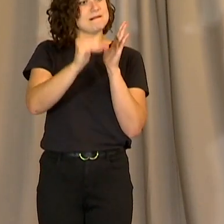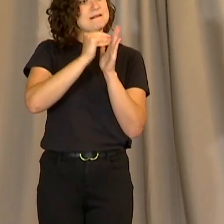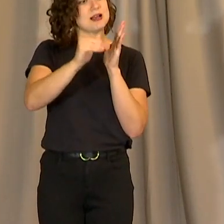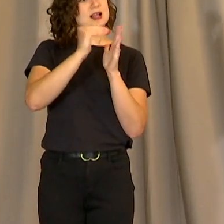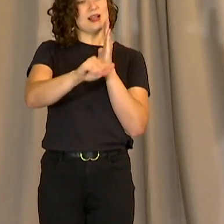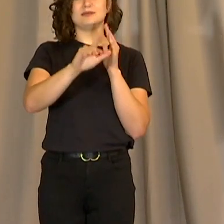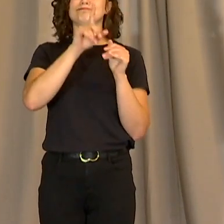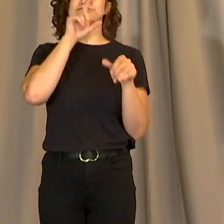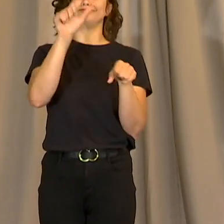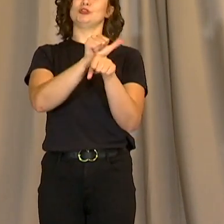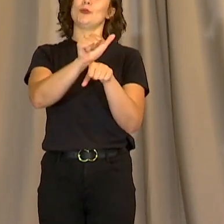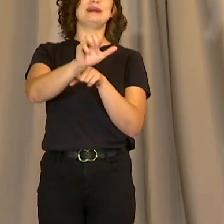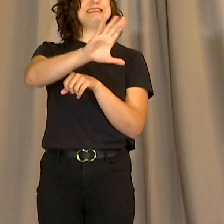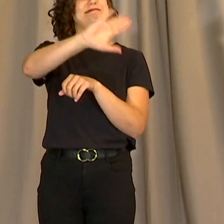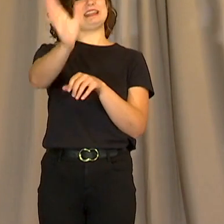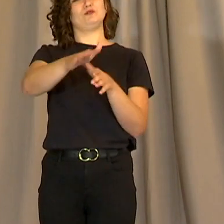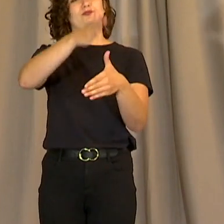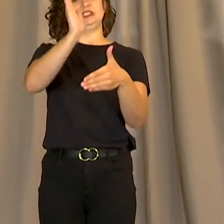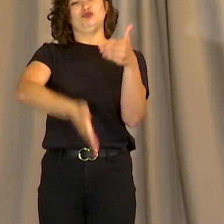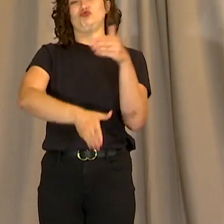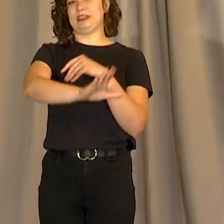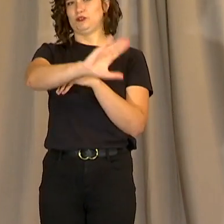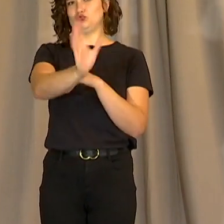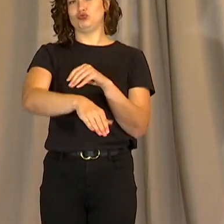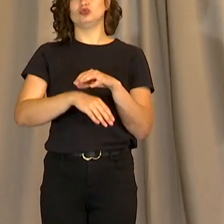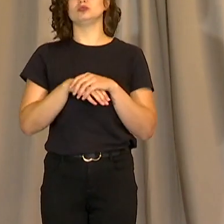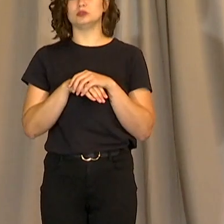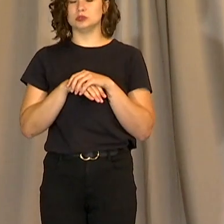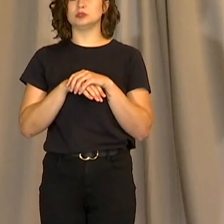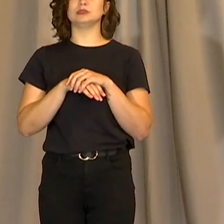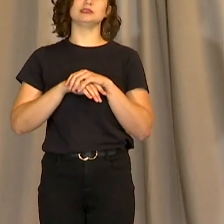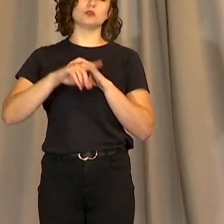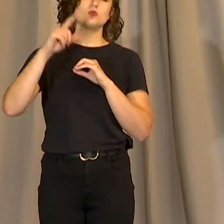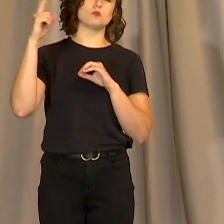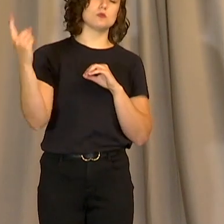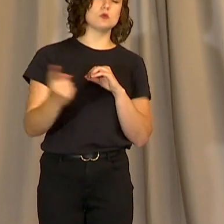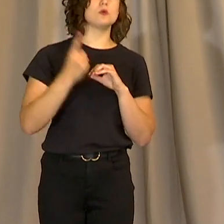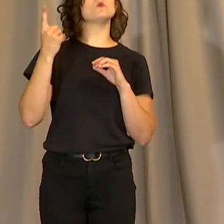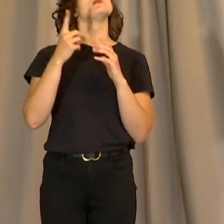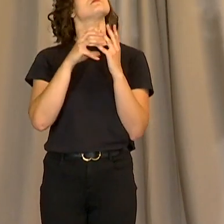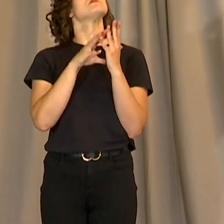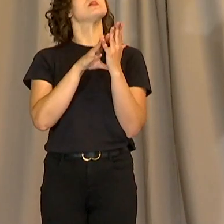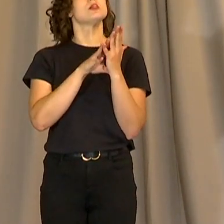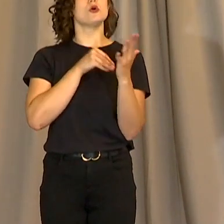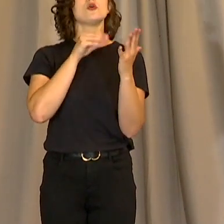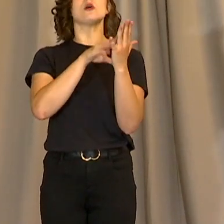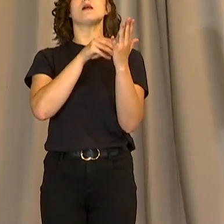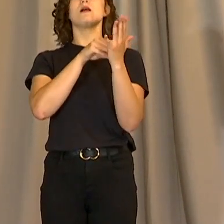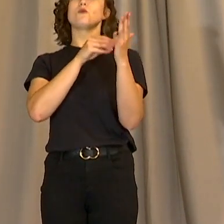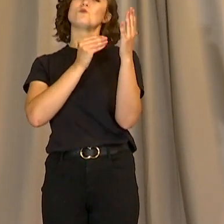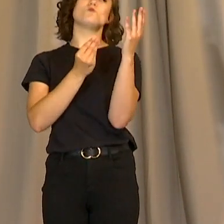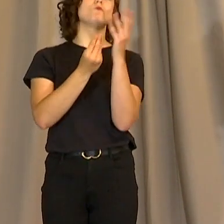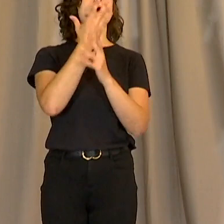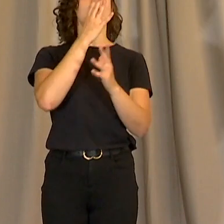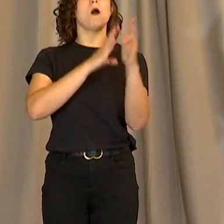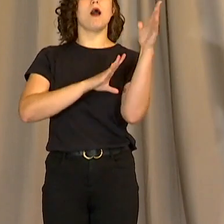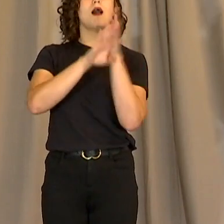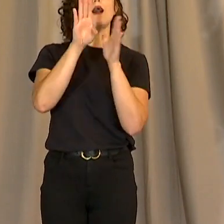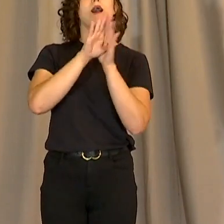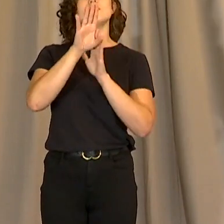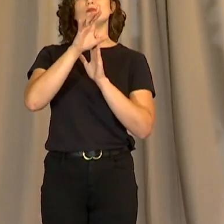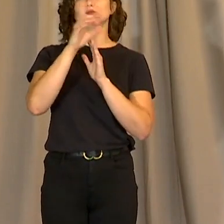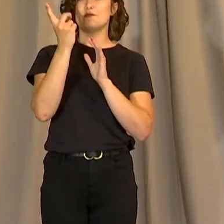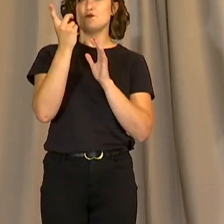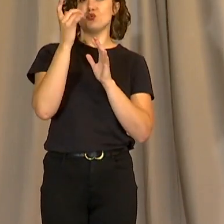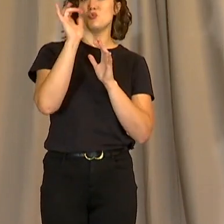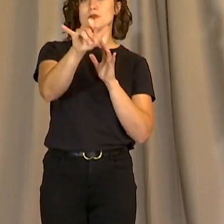it together. So it's constantly growing and learning over and over. If you think you become